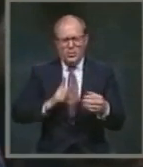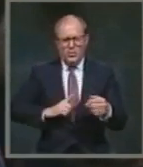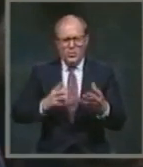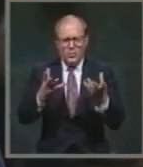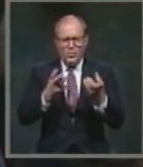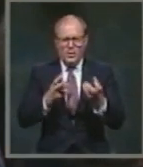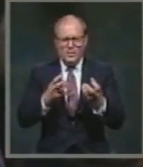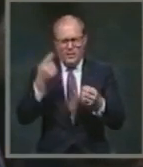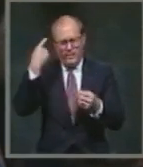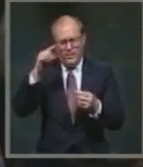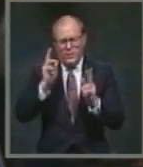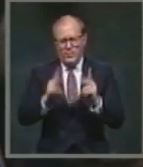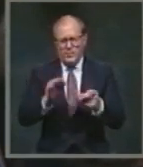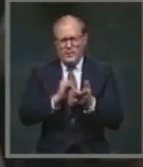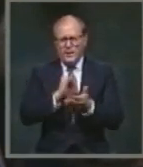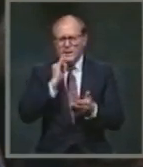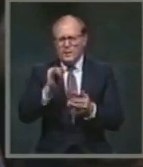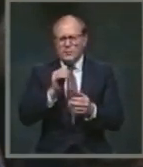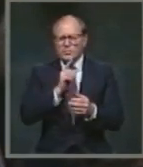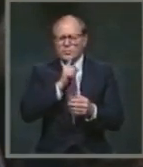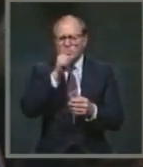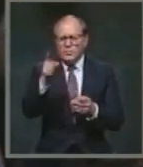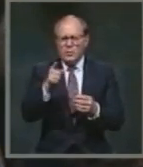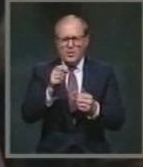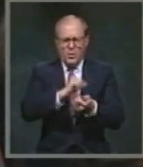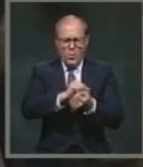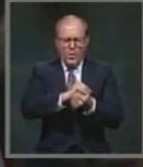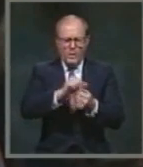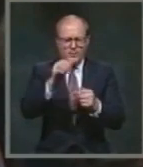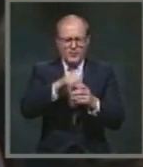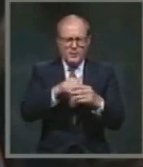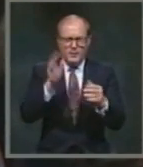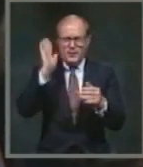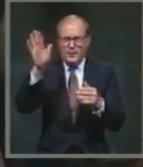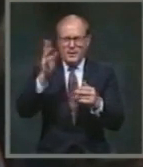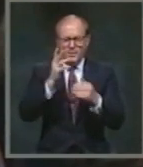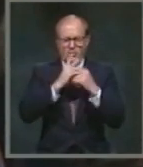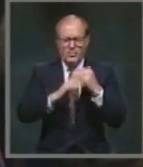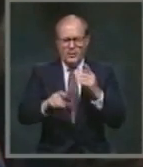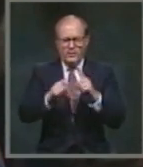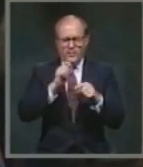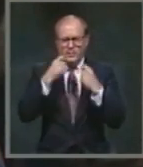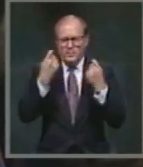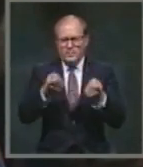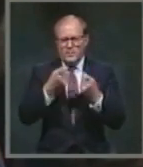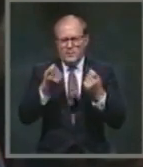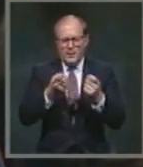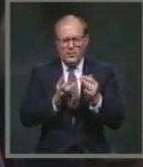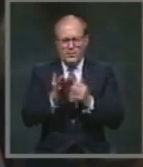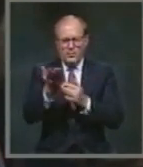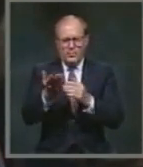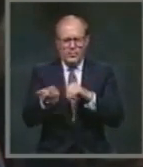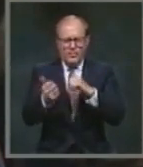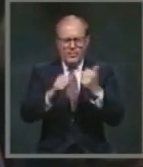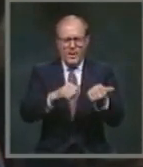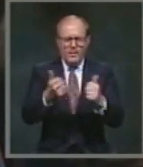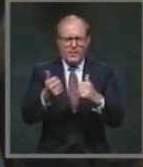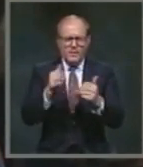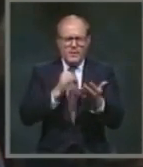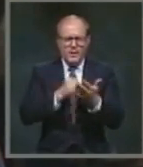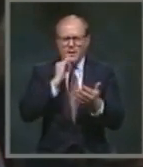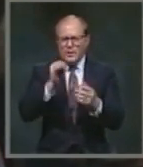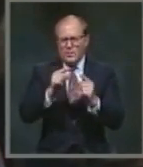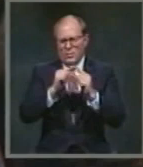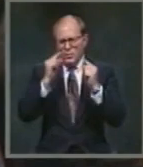baptized into the death of Christ and truly washed in His blood from all sins, according to Romans 6, 3 and 4, and Revelation 1 and 5, it's a